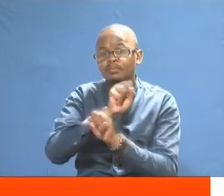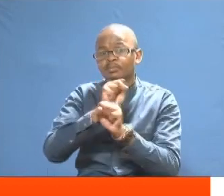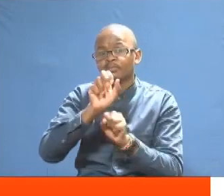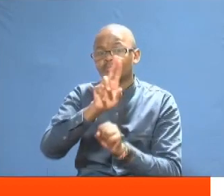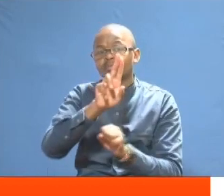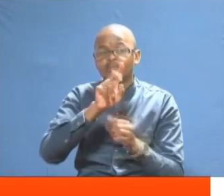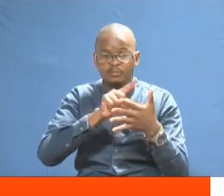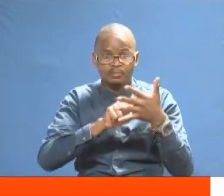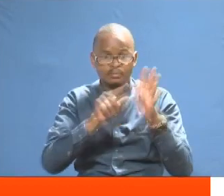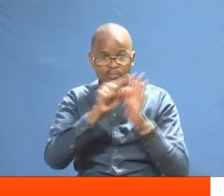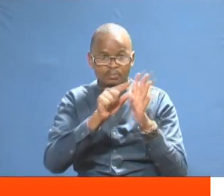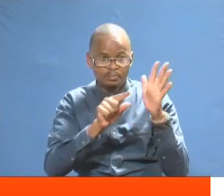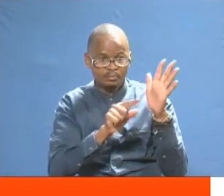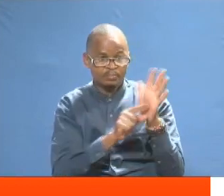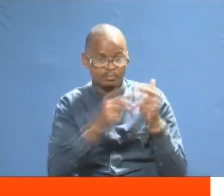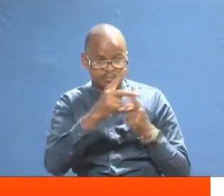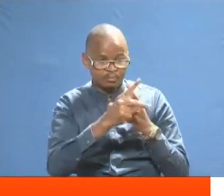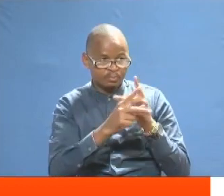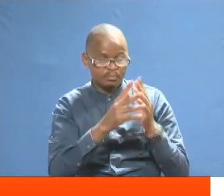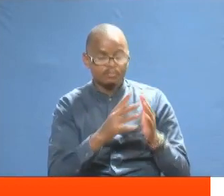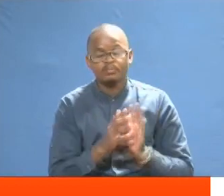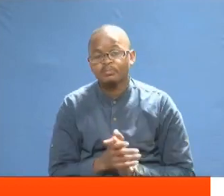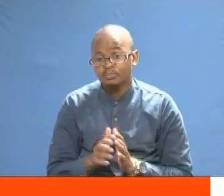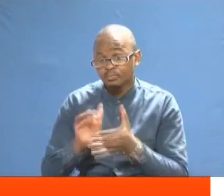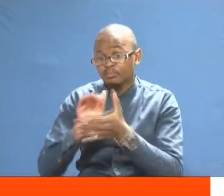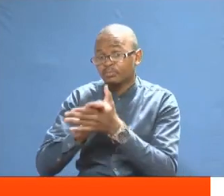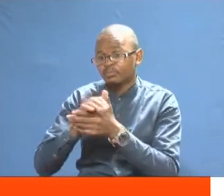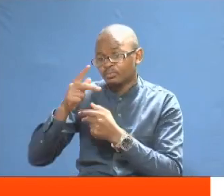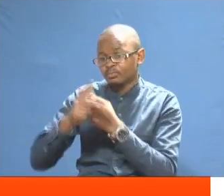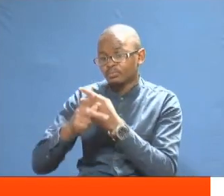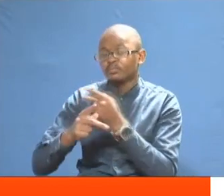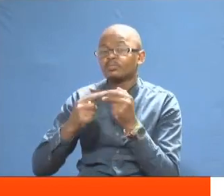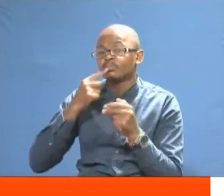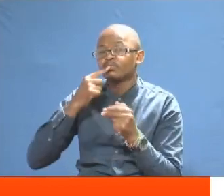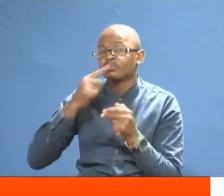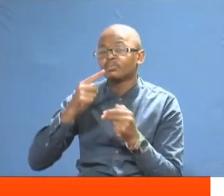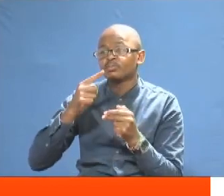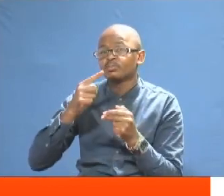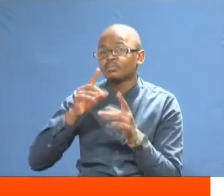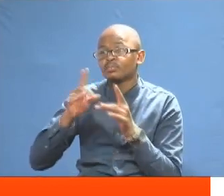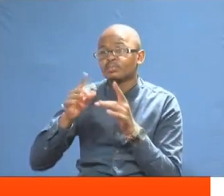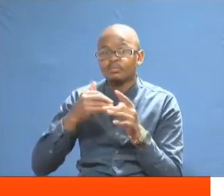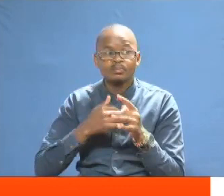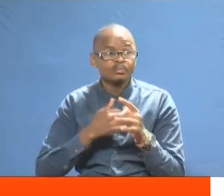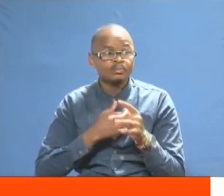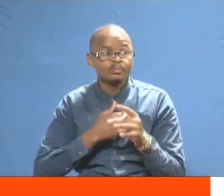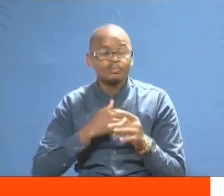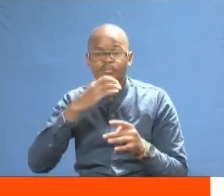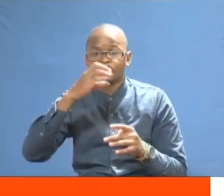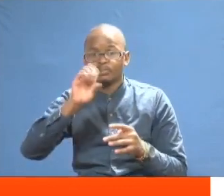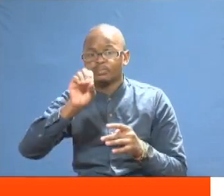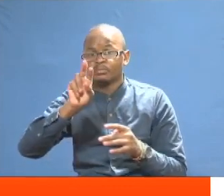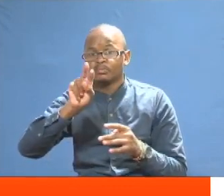Kenyatta, where is the Big Four agenda? Nowadays, they are partners. They are handshake partners. In fact, let me use a more divine word. We had a covenant